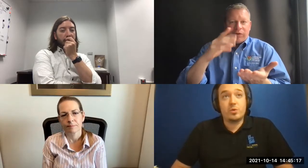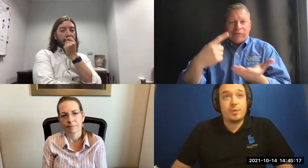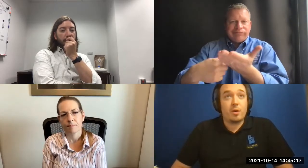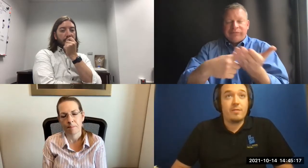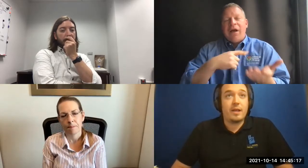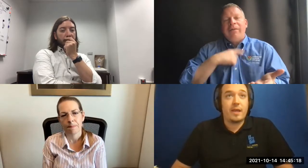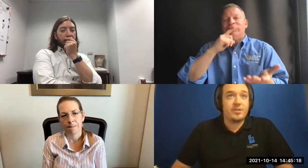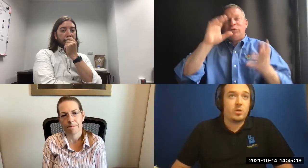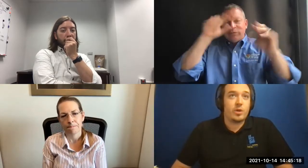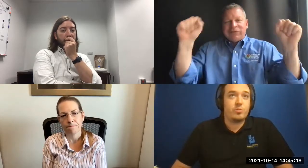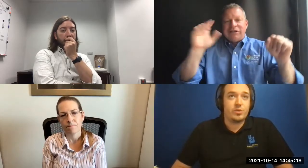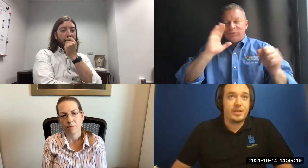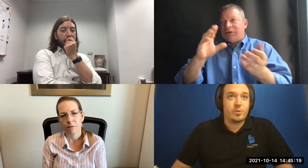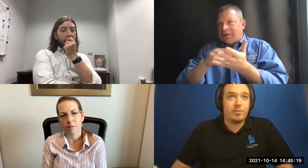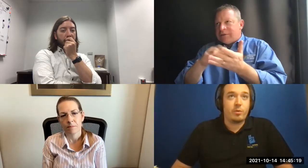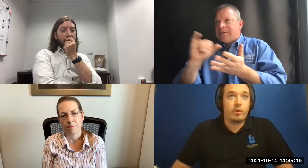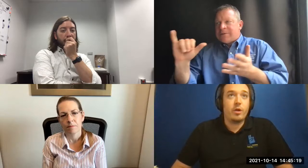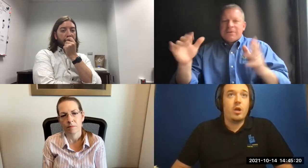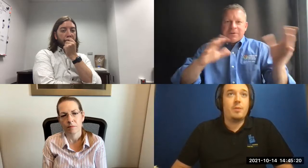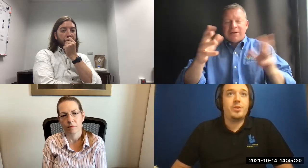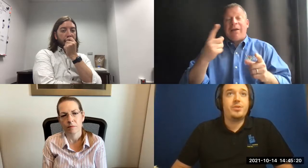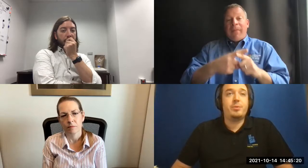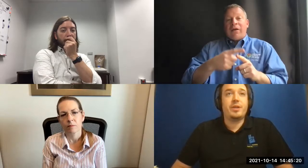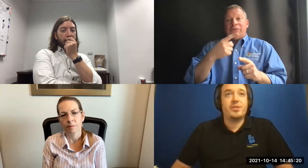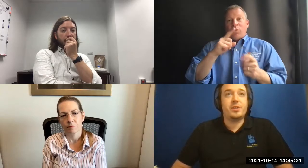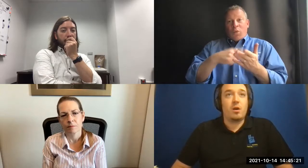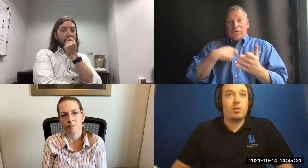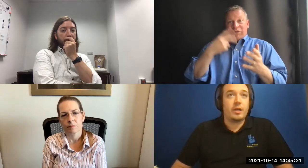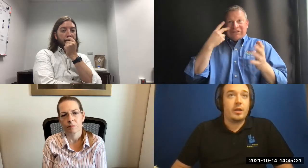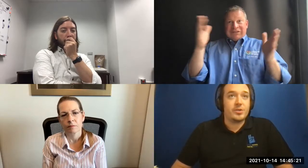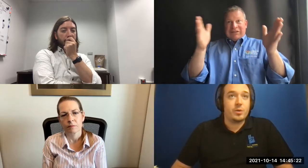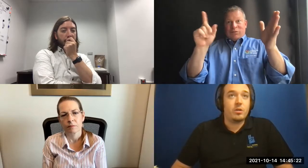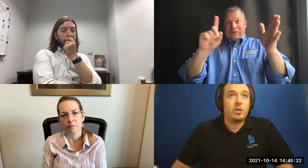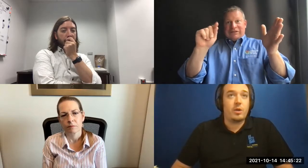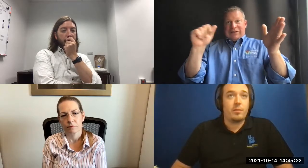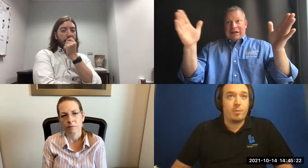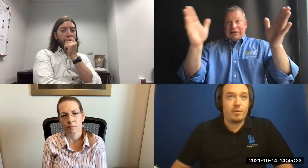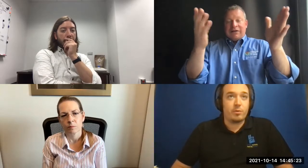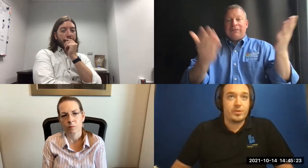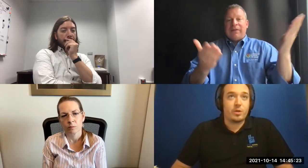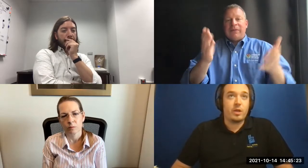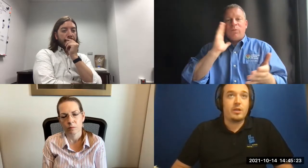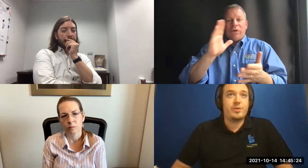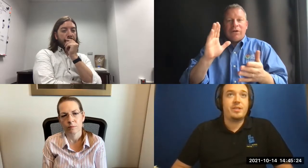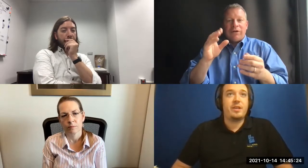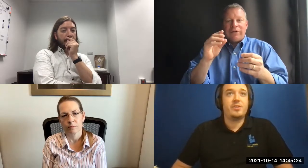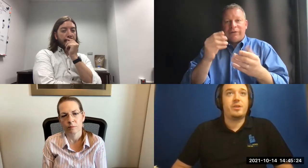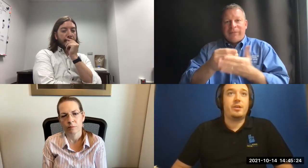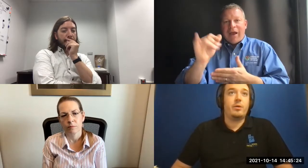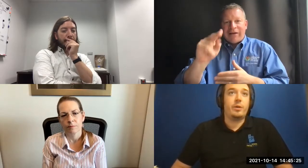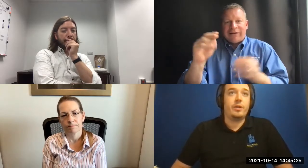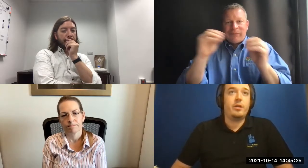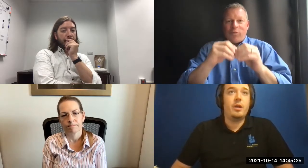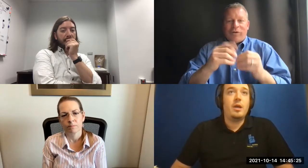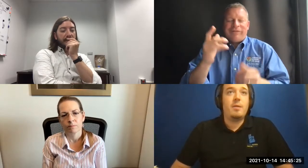Will more schools be a part of that? That is the question. We'll see as we move forward. I'm sure superintendents are learning here as well and moving forward as well. And as we see the data start